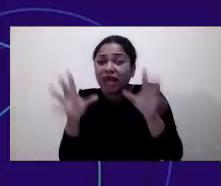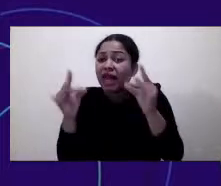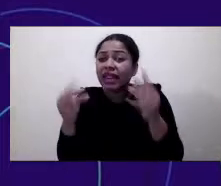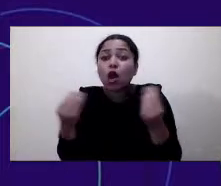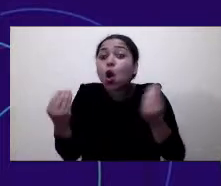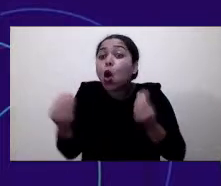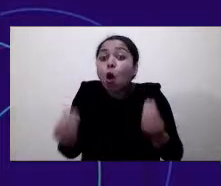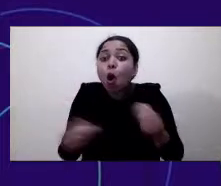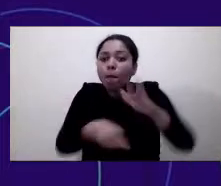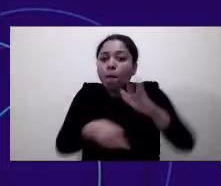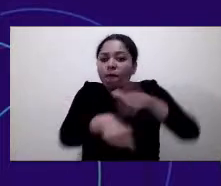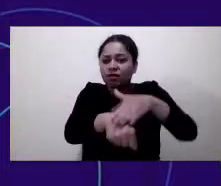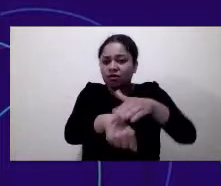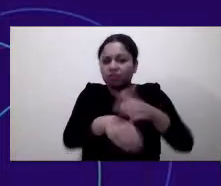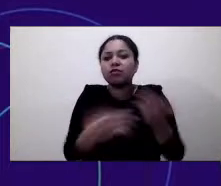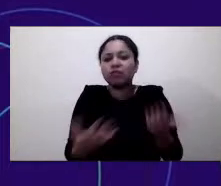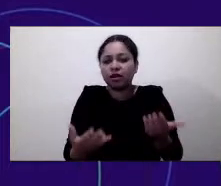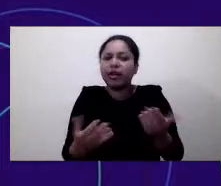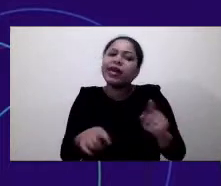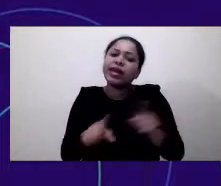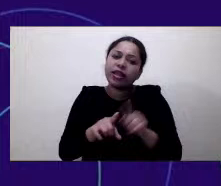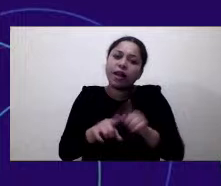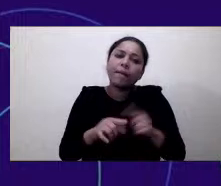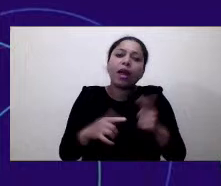assessing language and assessing content.